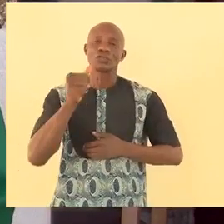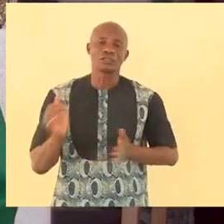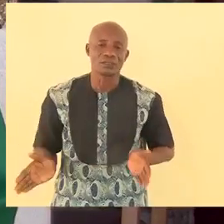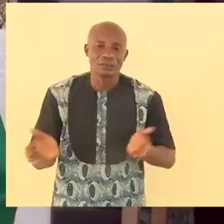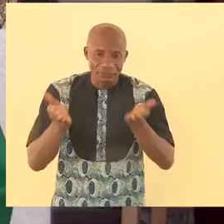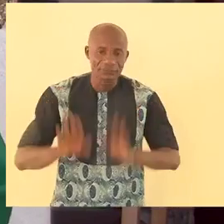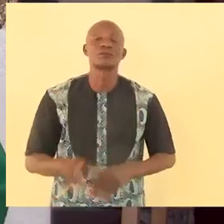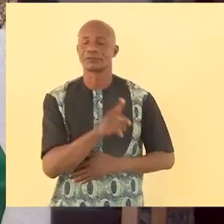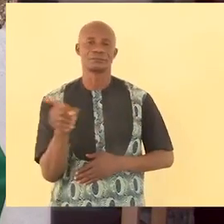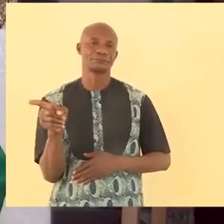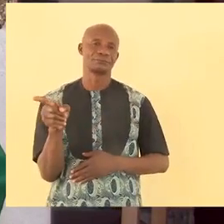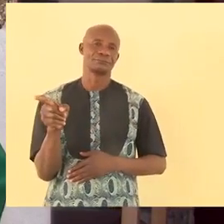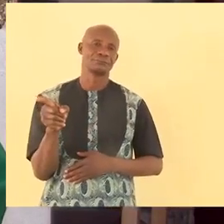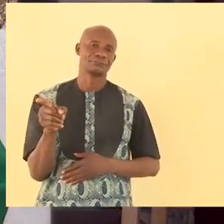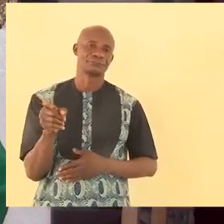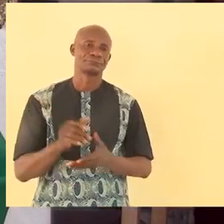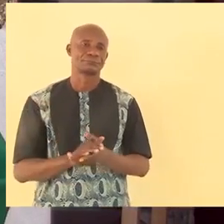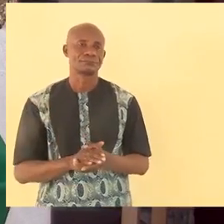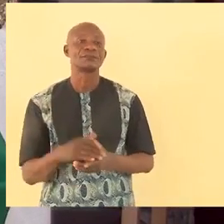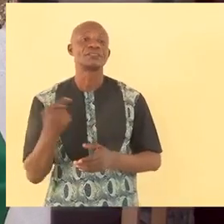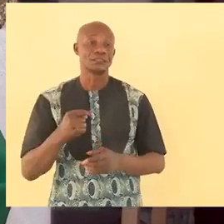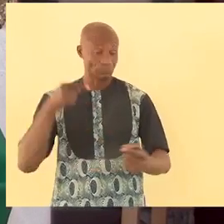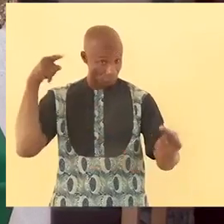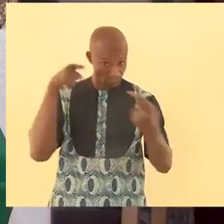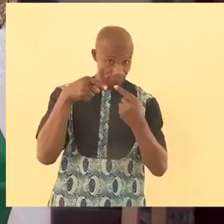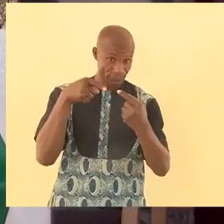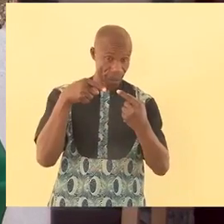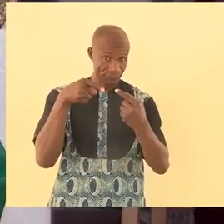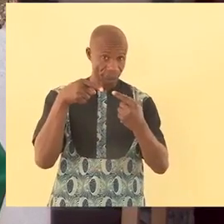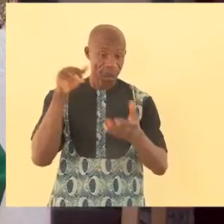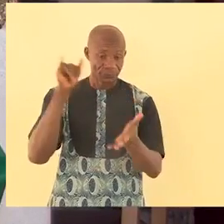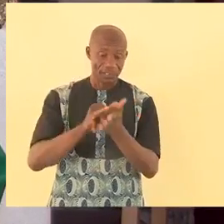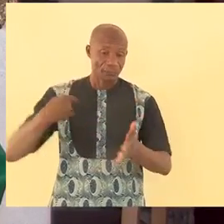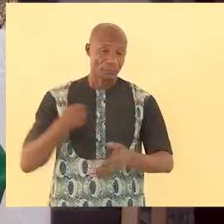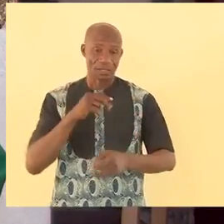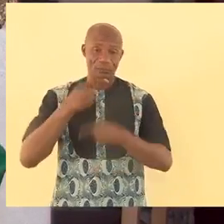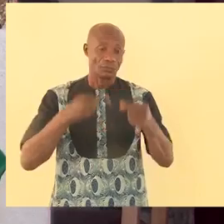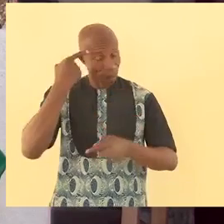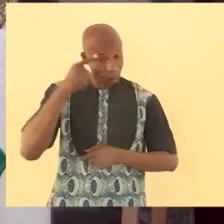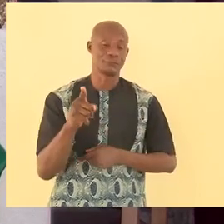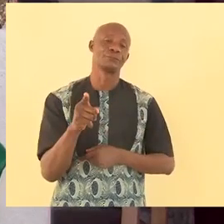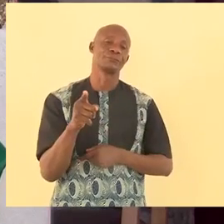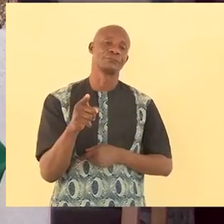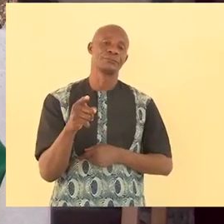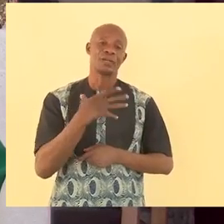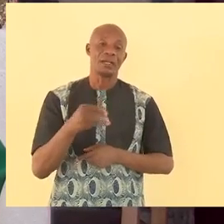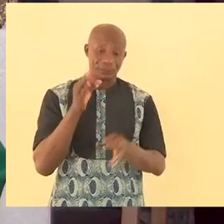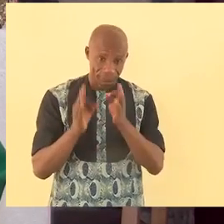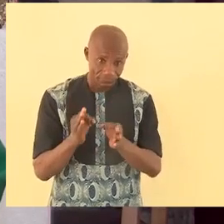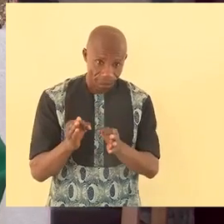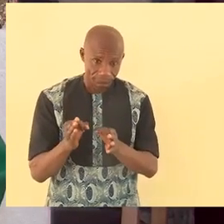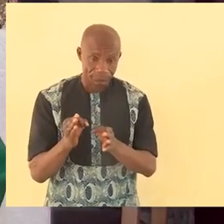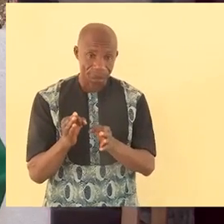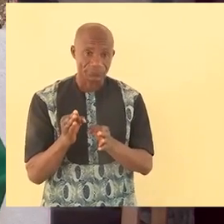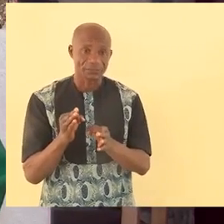because yes, we have an ultimate role to play, ultimate goal that we are going for. And